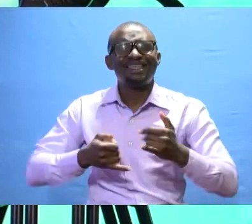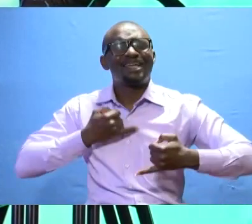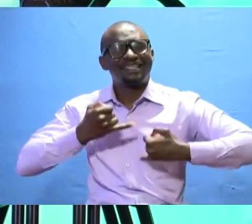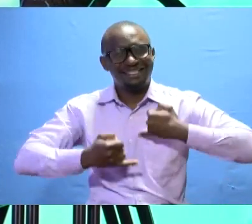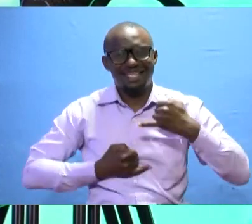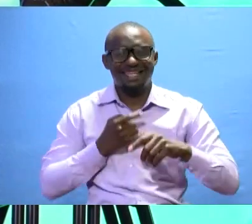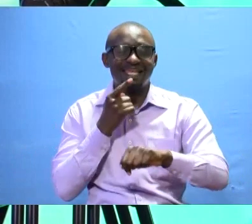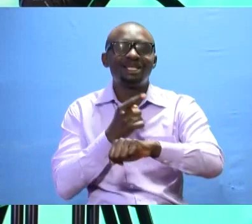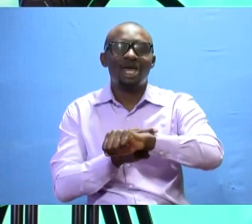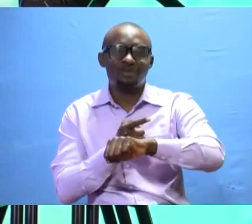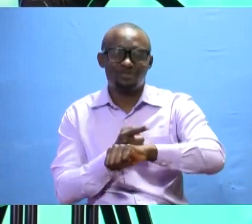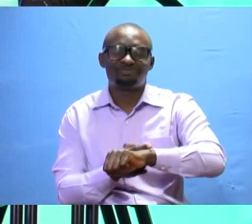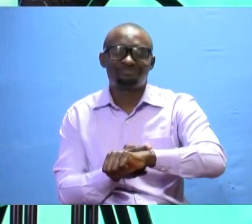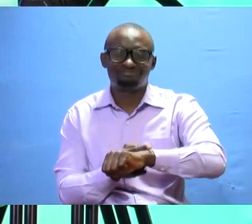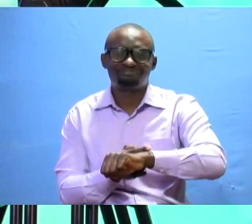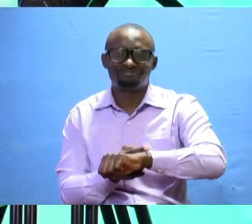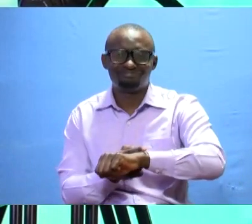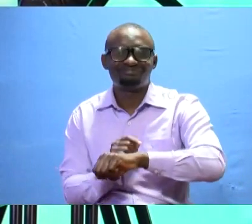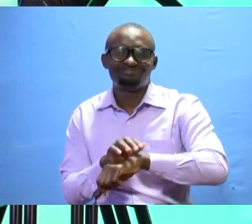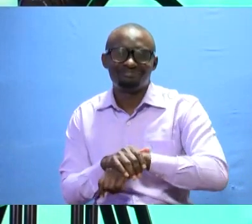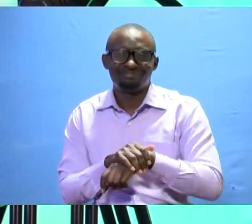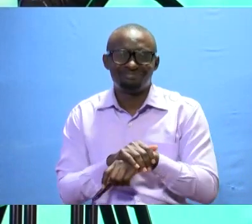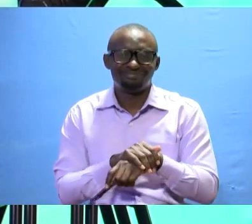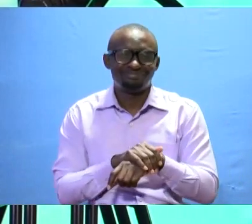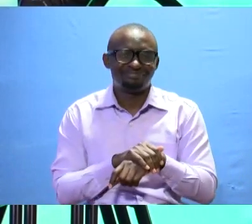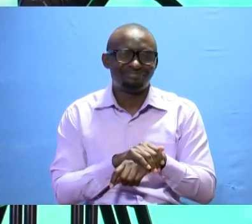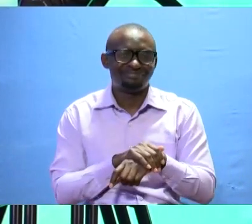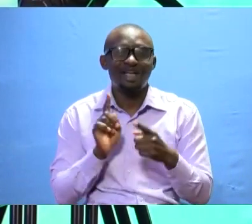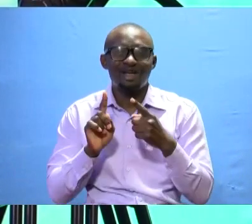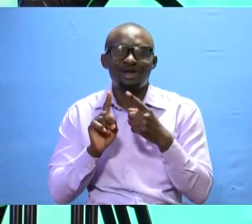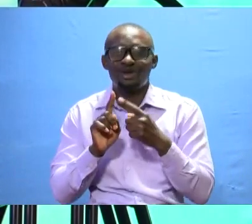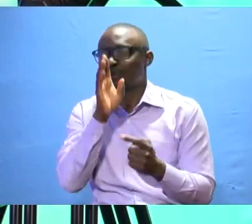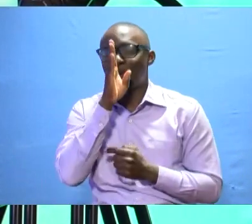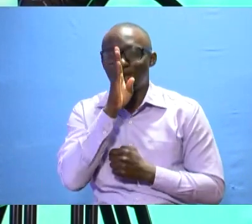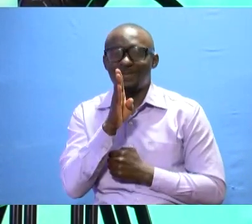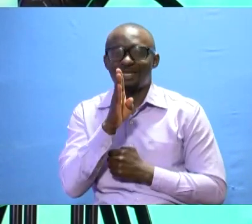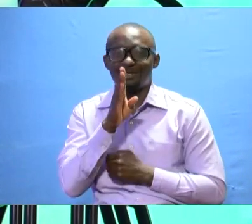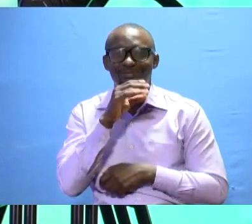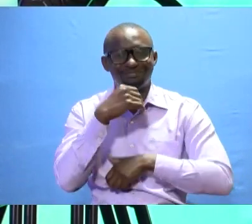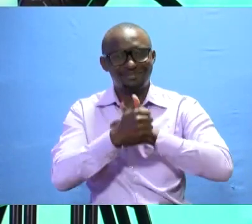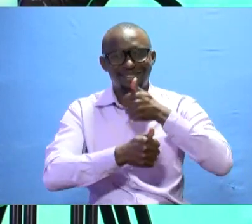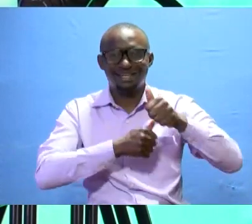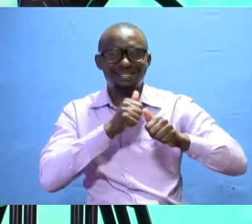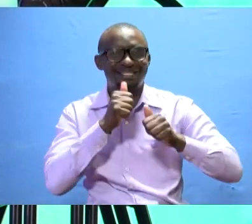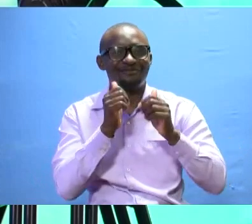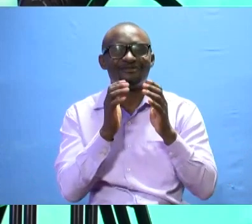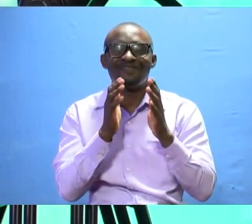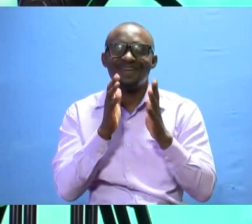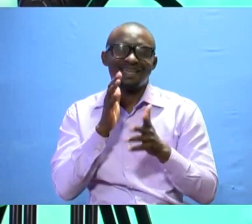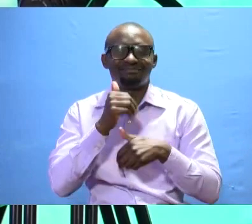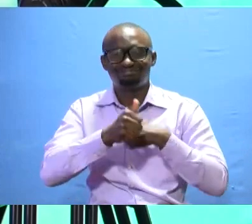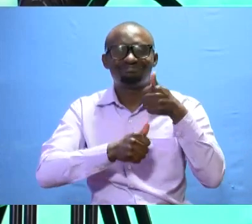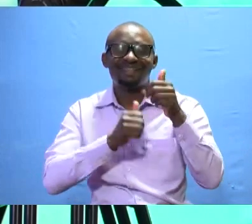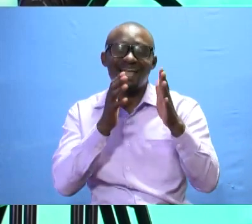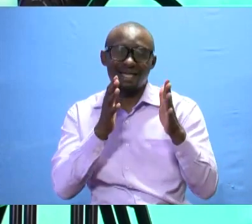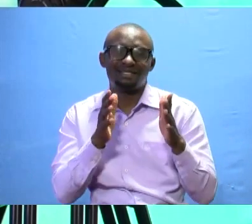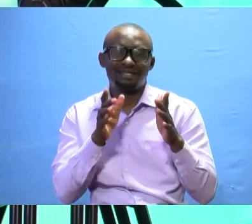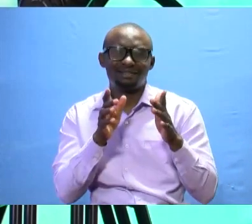scholars that is engaged, dynamic and supportive, and I encourage you to become active